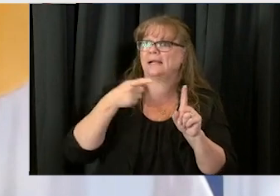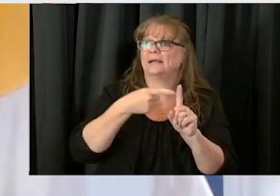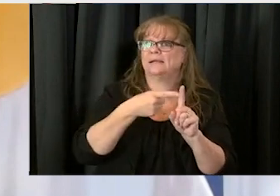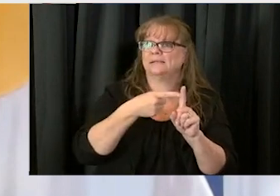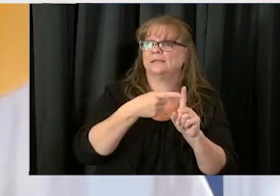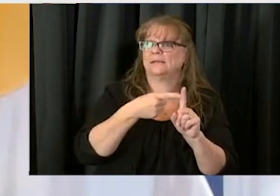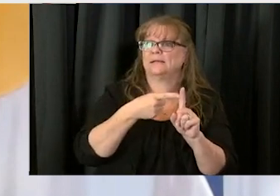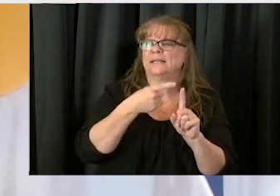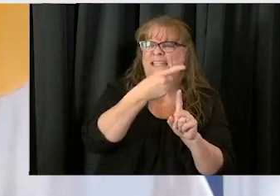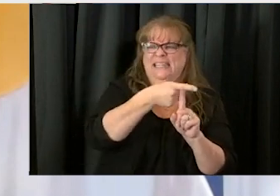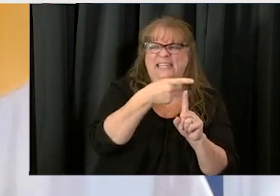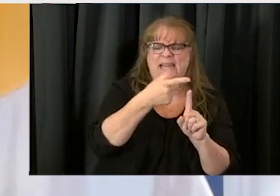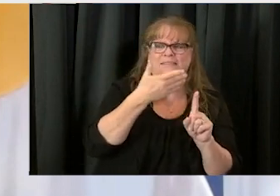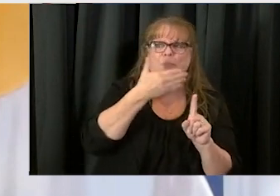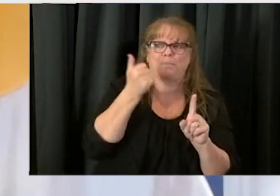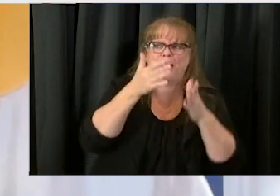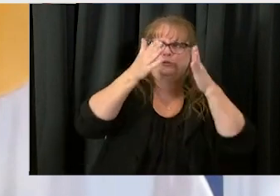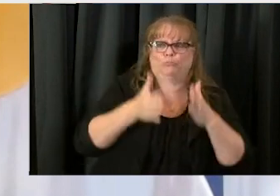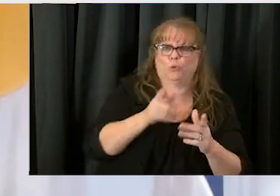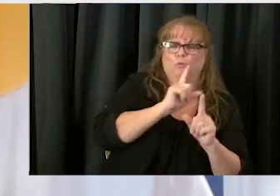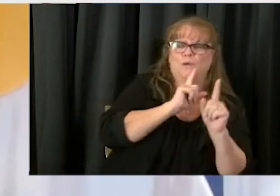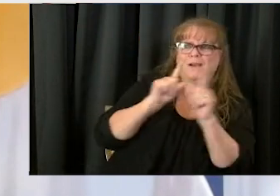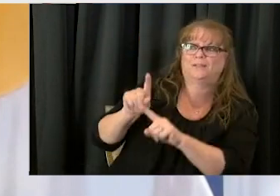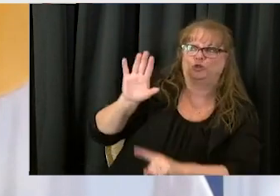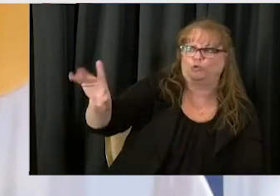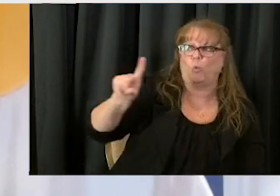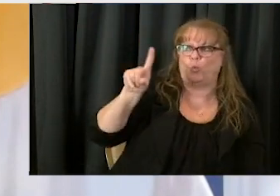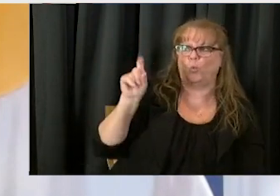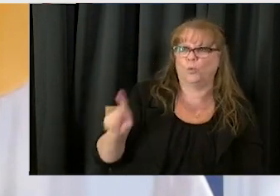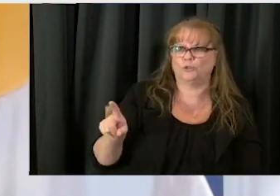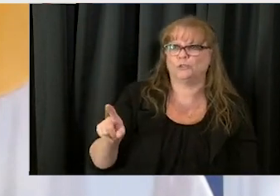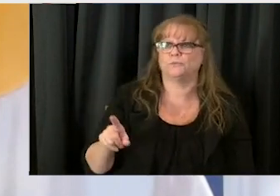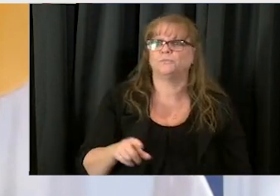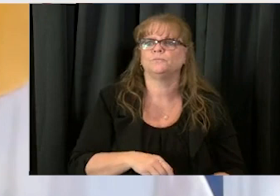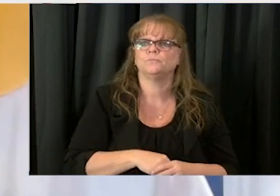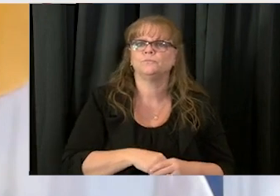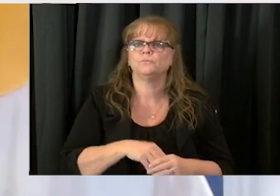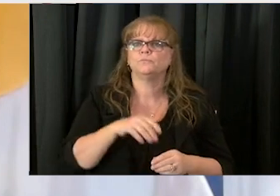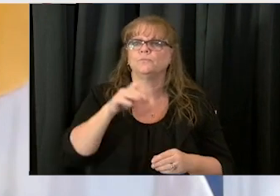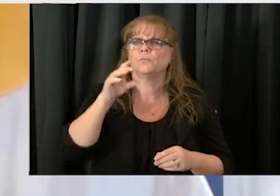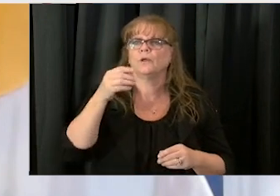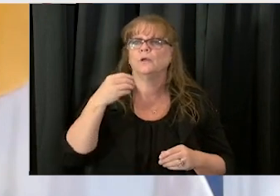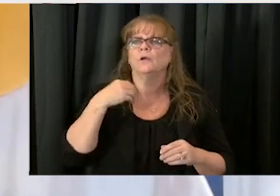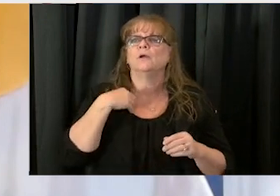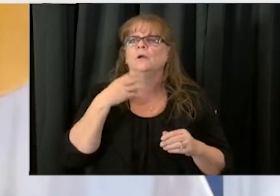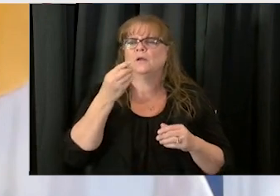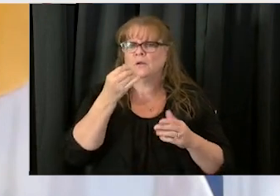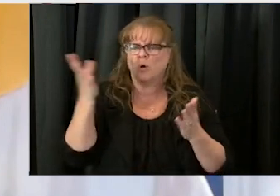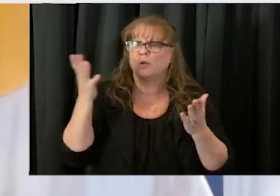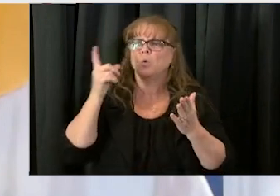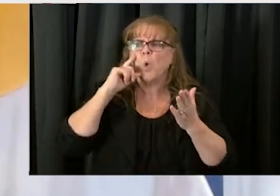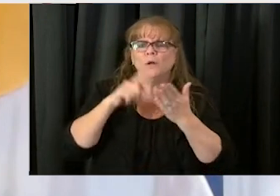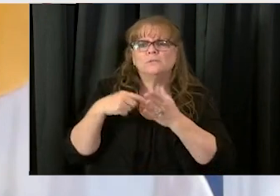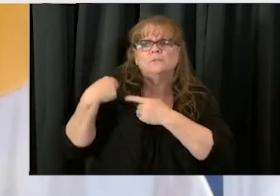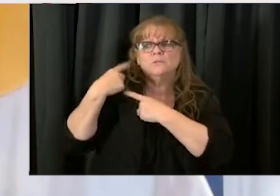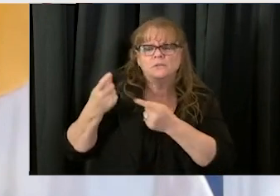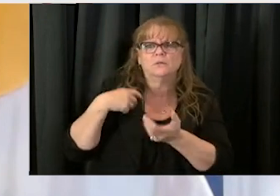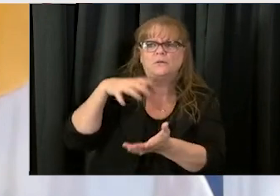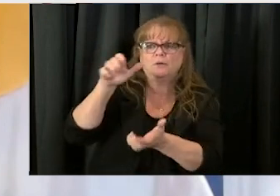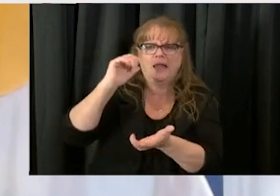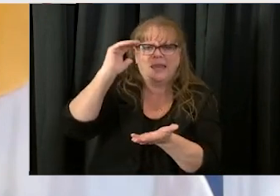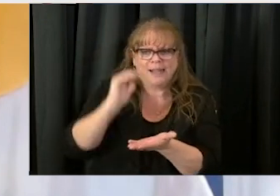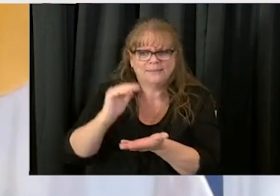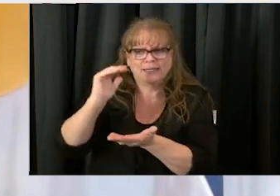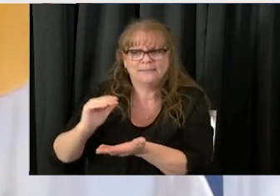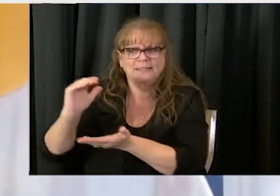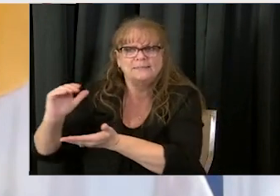would say the quantity of the Pfizer vaccine has fluctuated more than the quantity of the Moderna vaccine. Let me turn it over to Scott to address